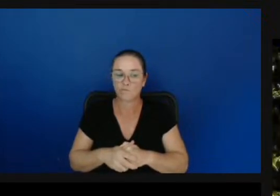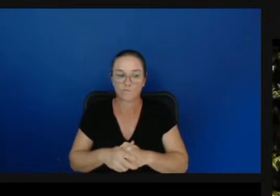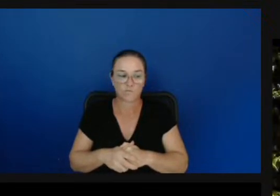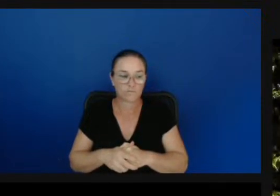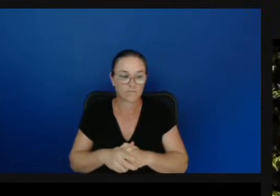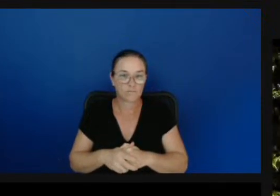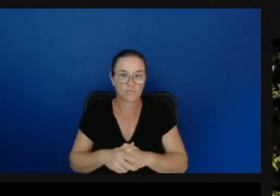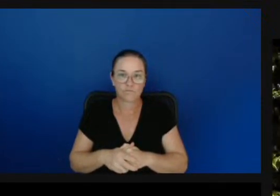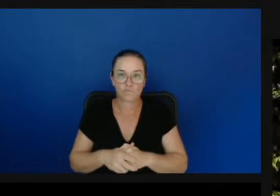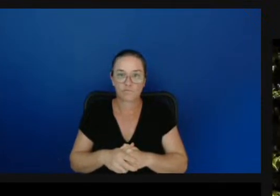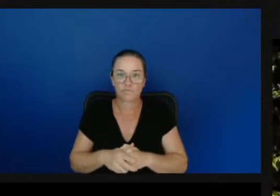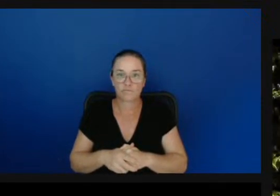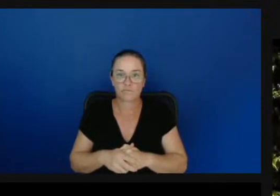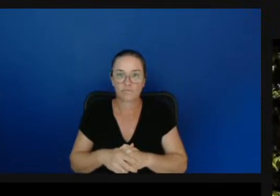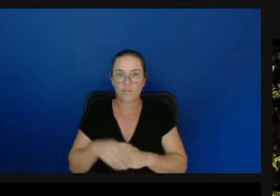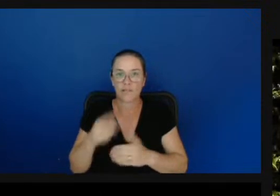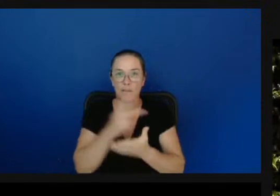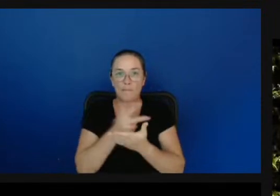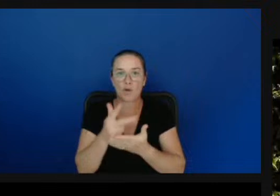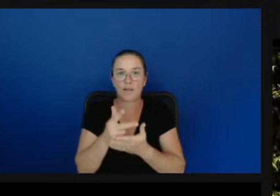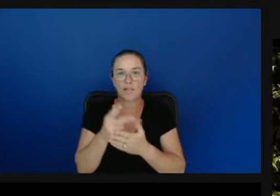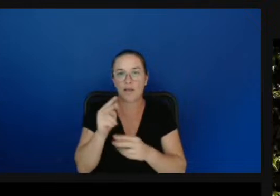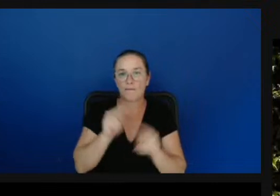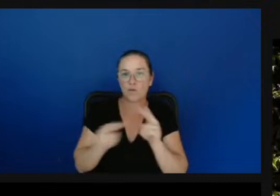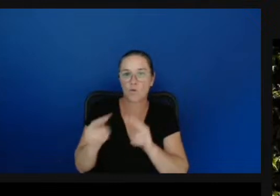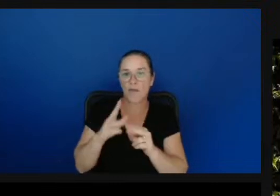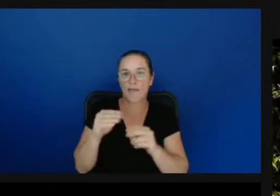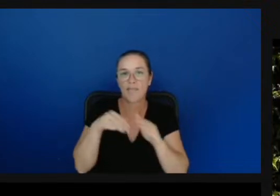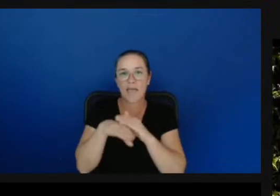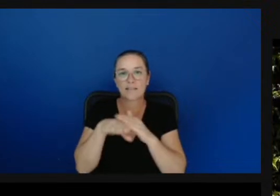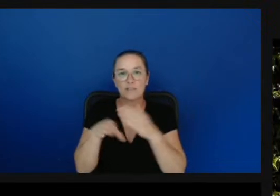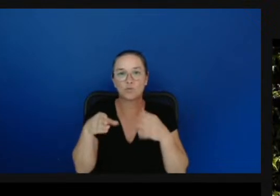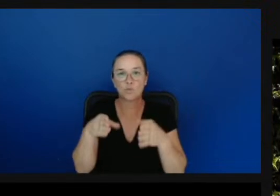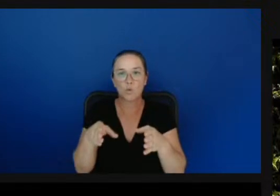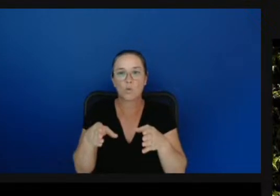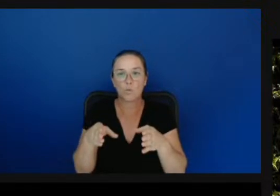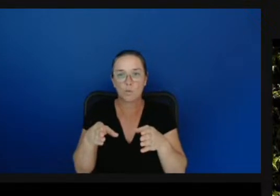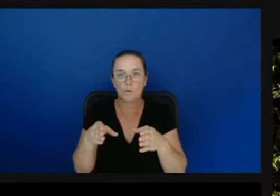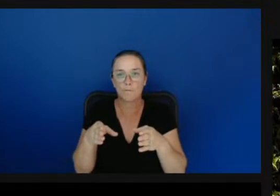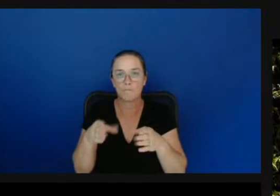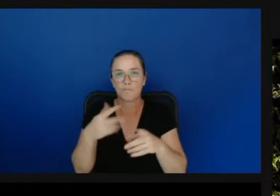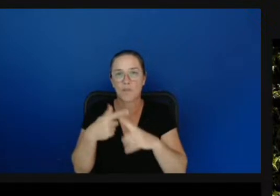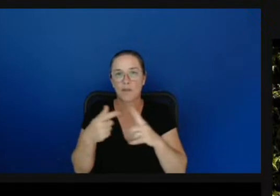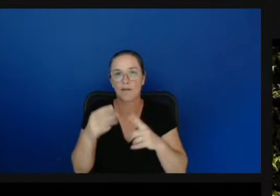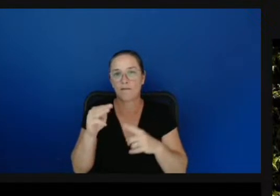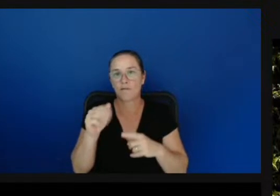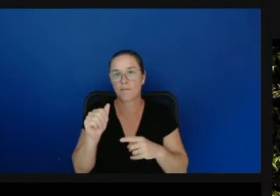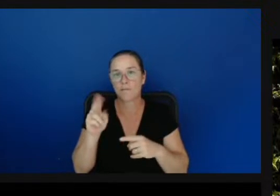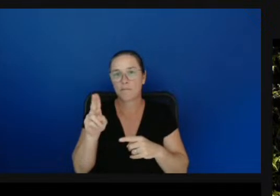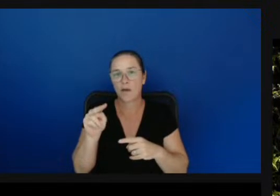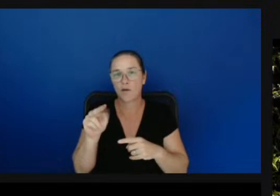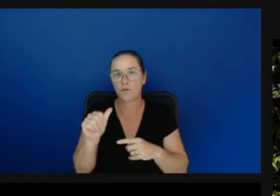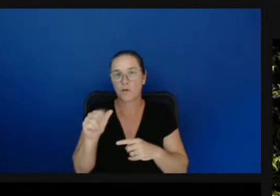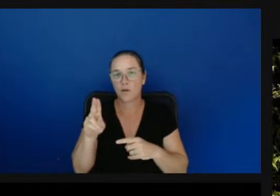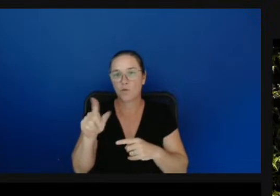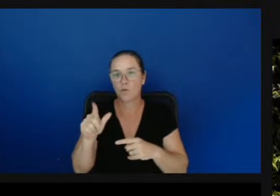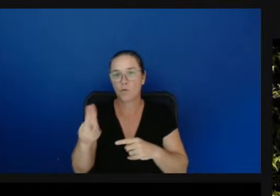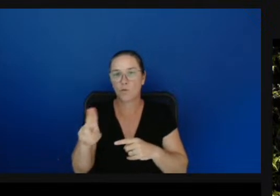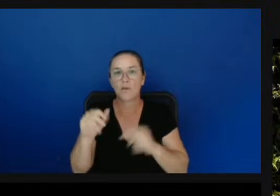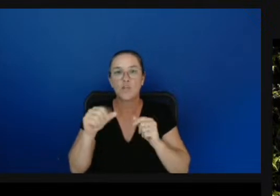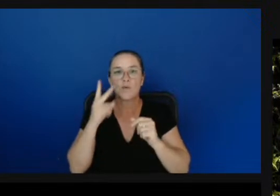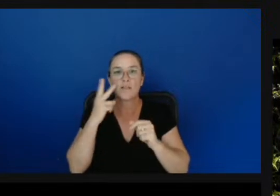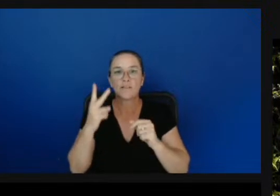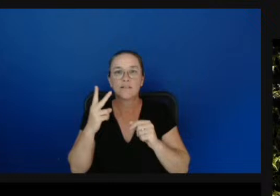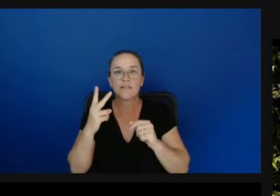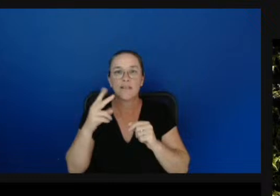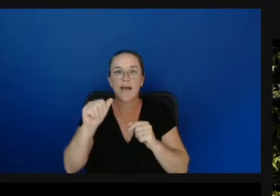All Maunaulu parking lot angles, as well as the access road from Maunaulu parking lot towards the trailheads over here. You can see that big flow